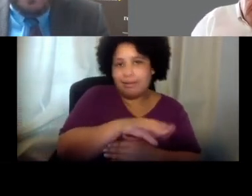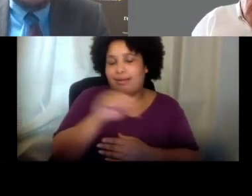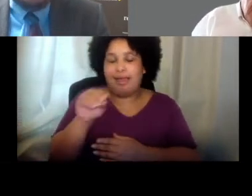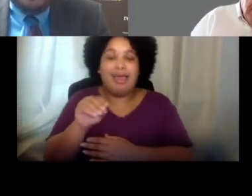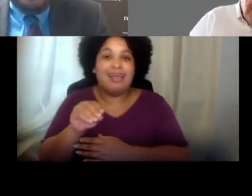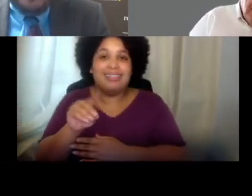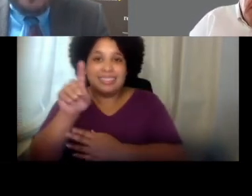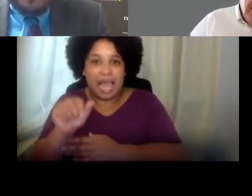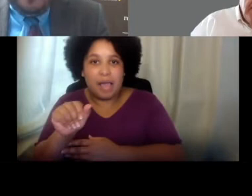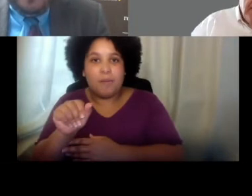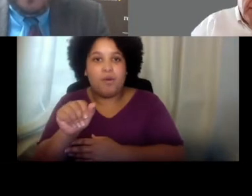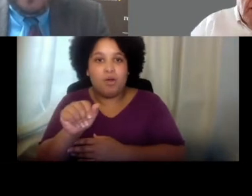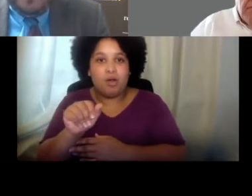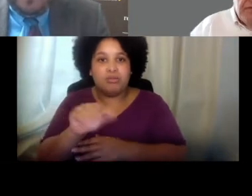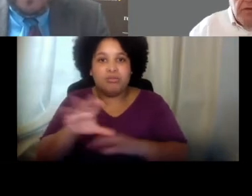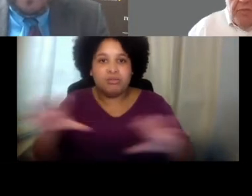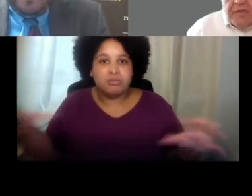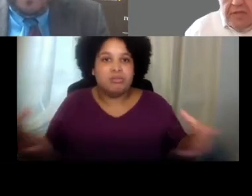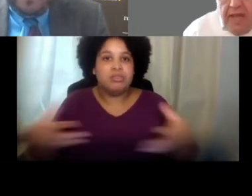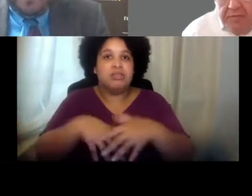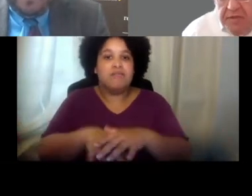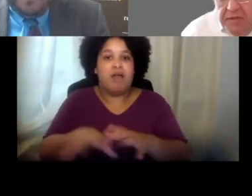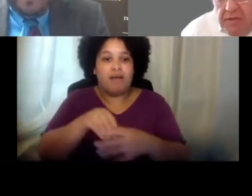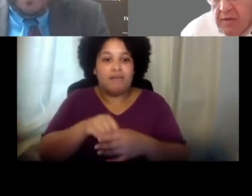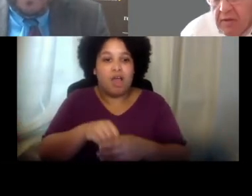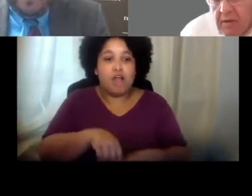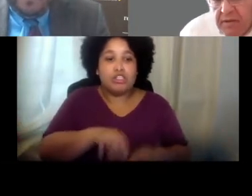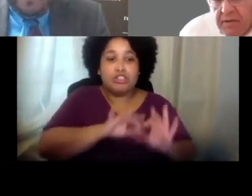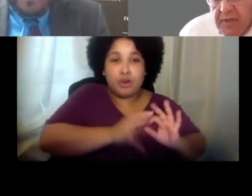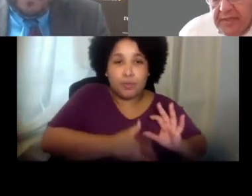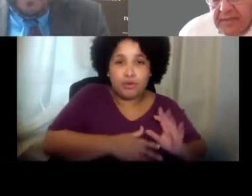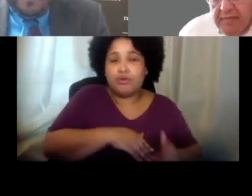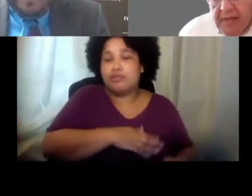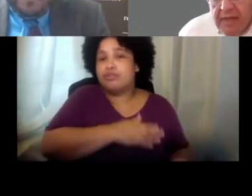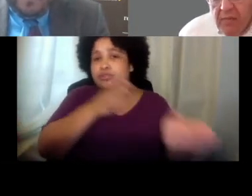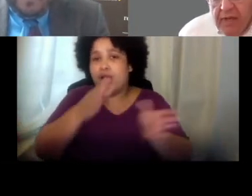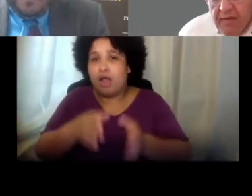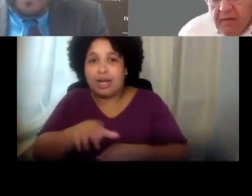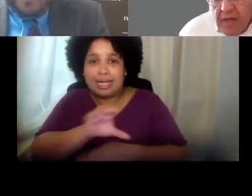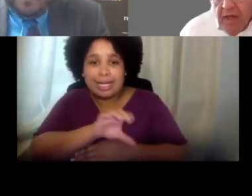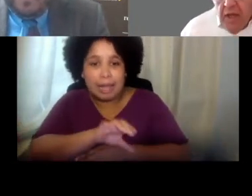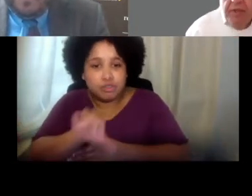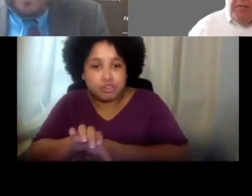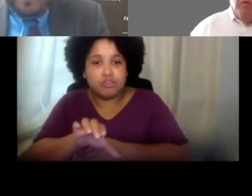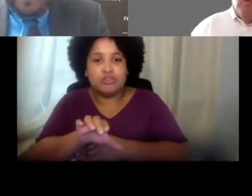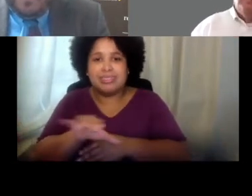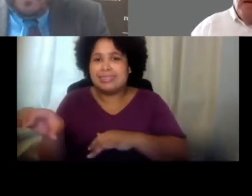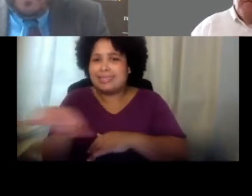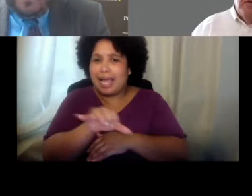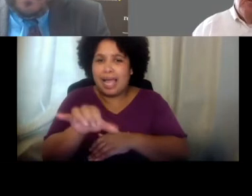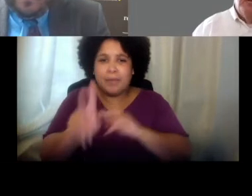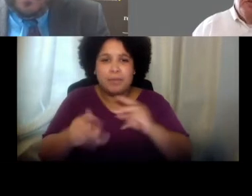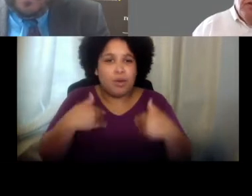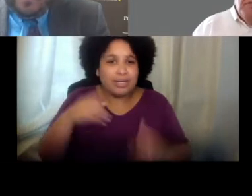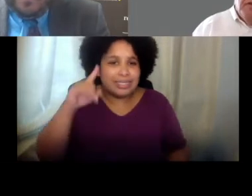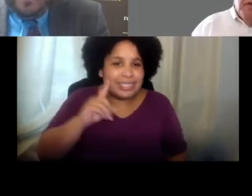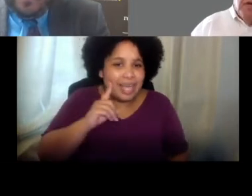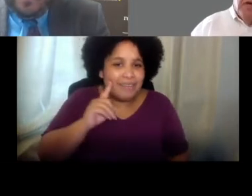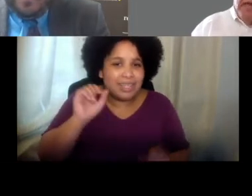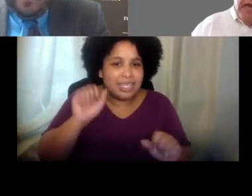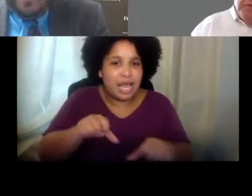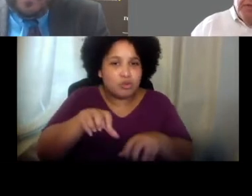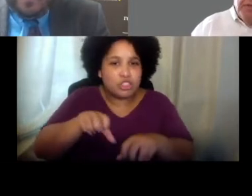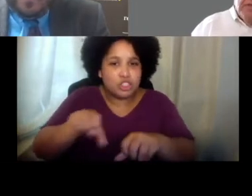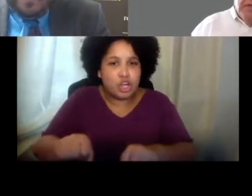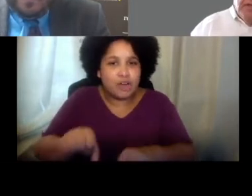together. And our interpreters and captioners are doing the same thing. We have people who are deaf could reserve